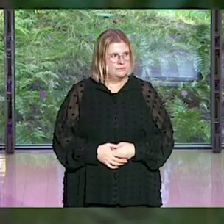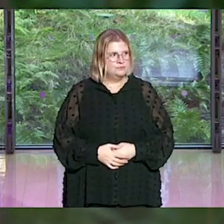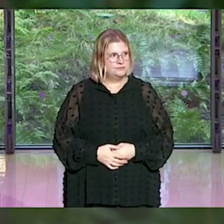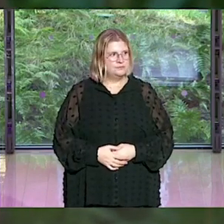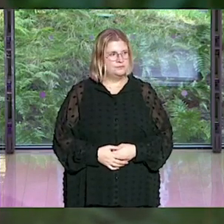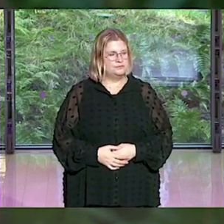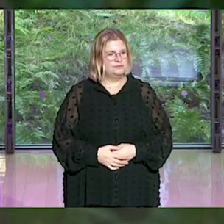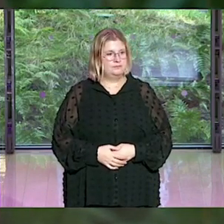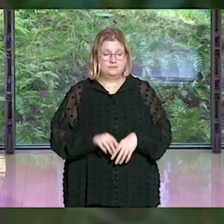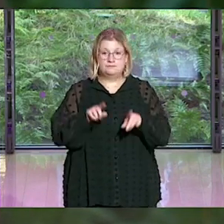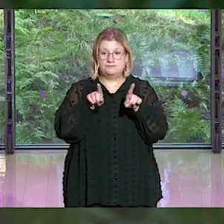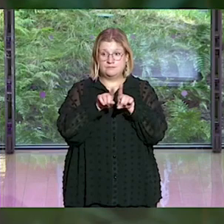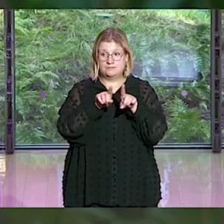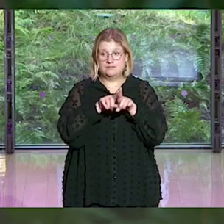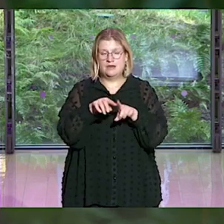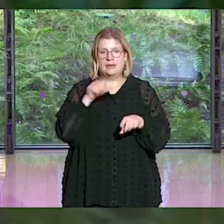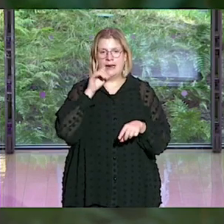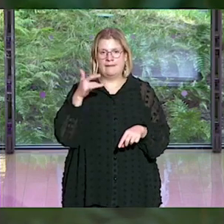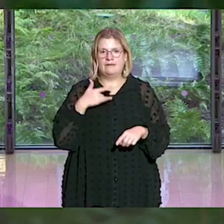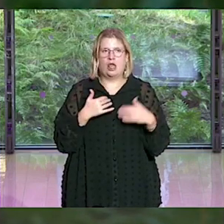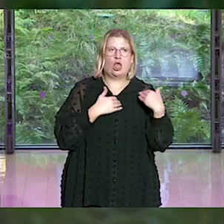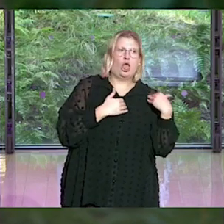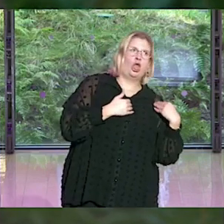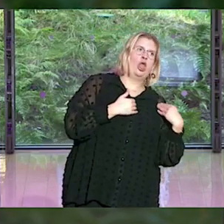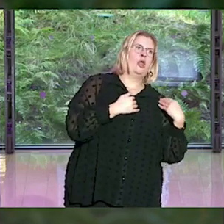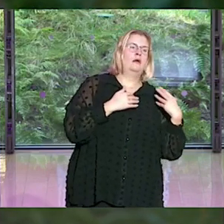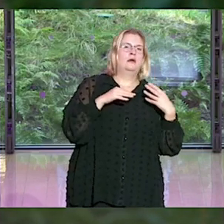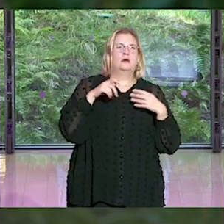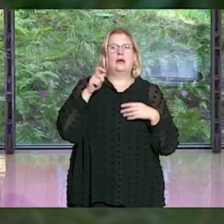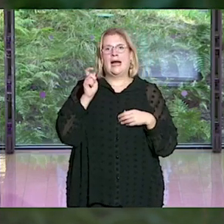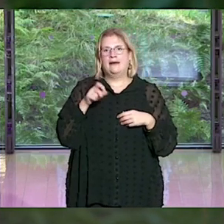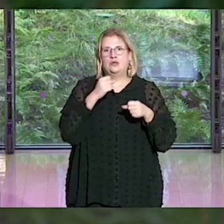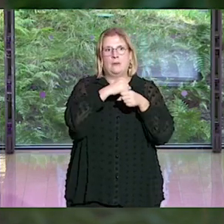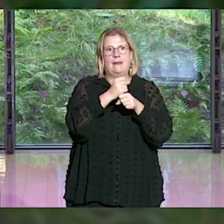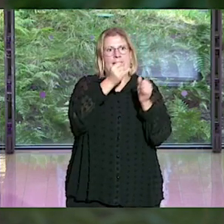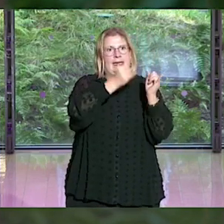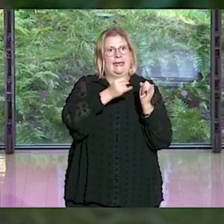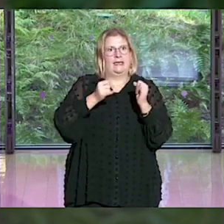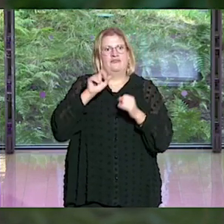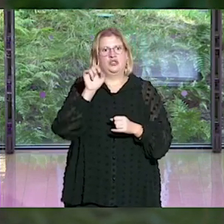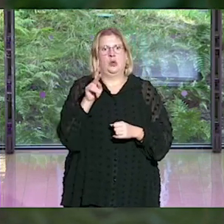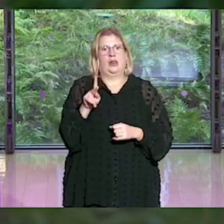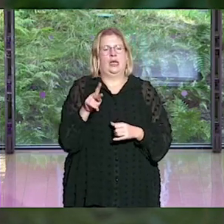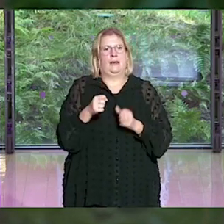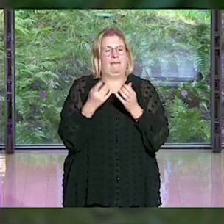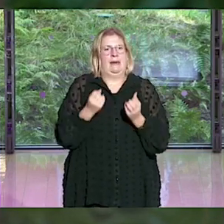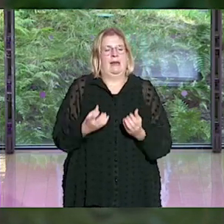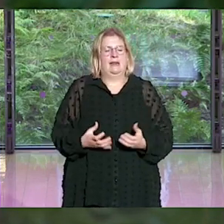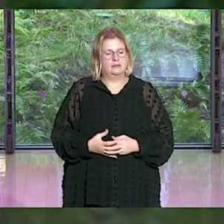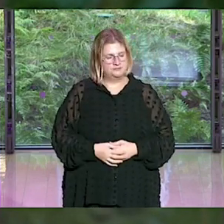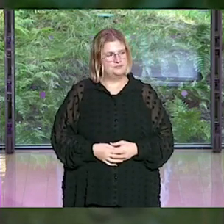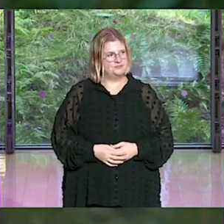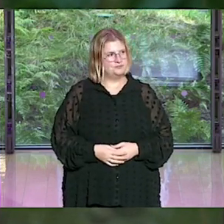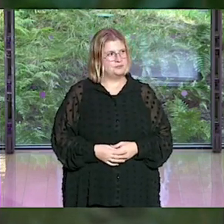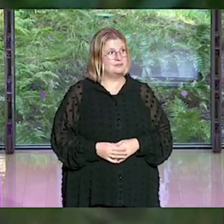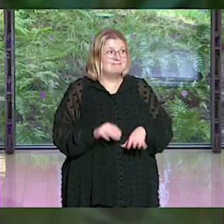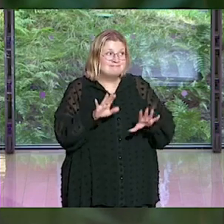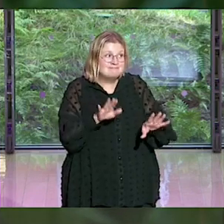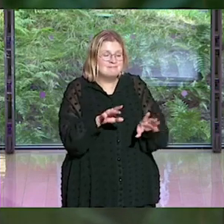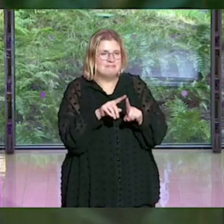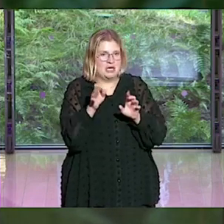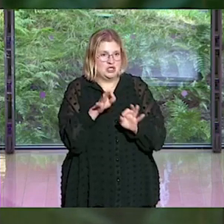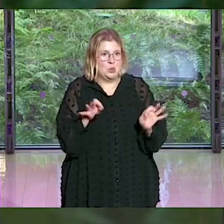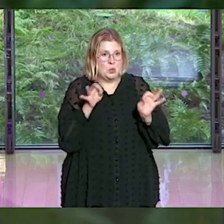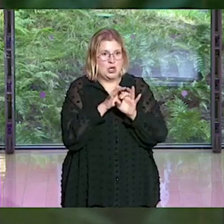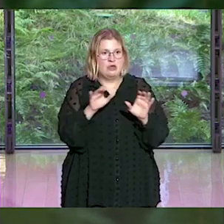and to also not make it so burdensome to have to make all of those links manually. It is worth